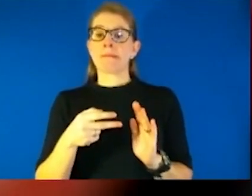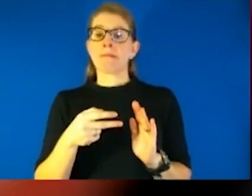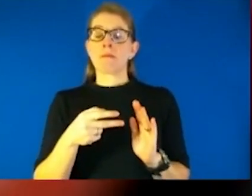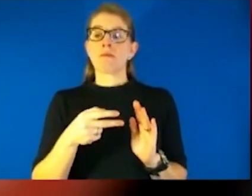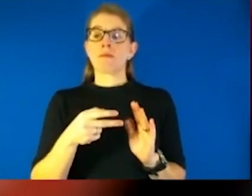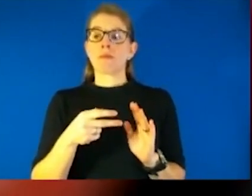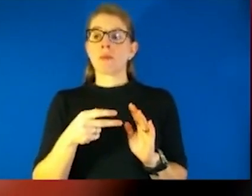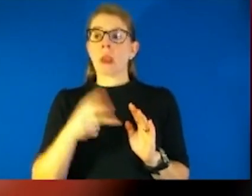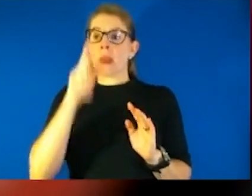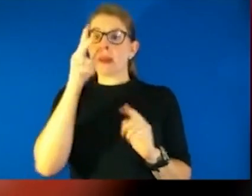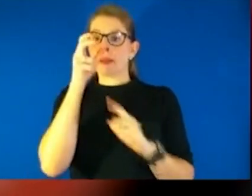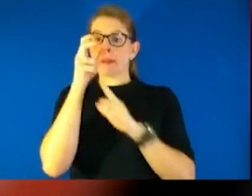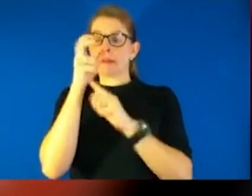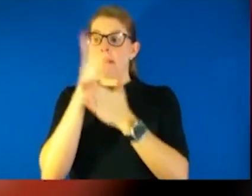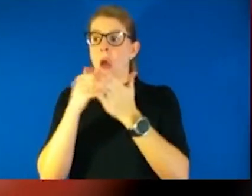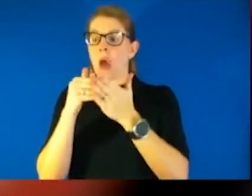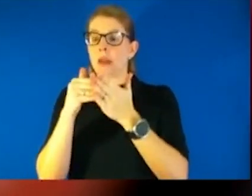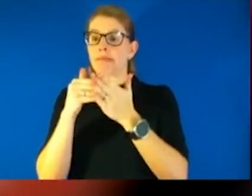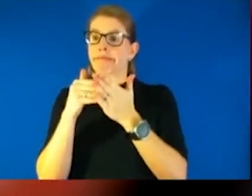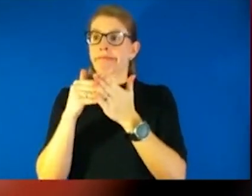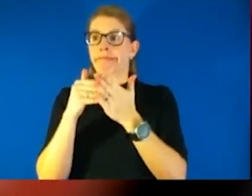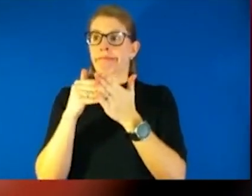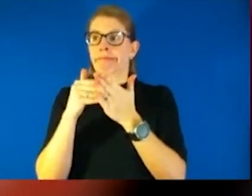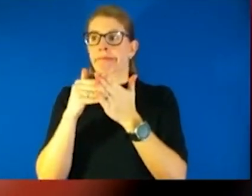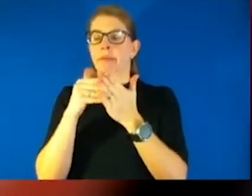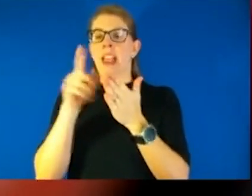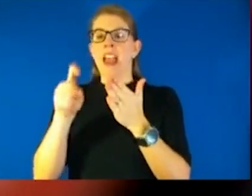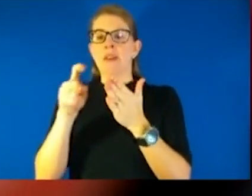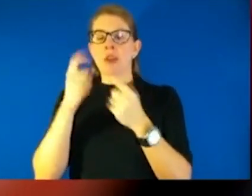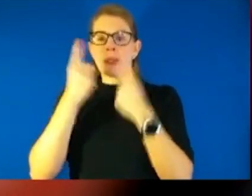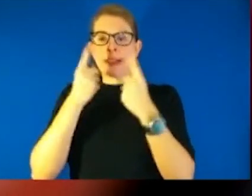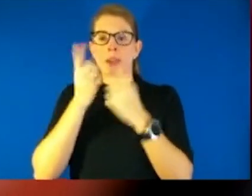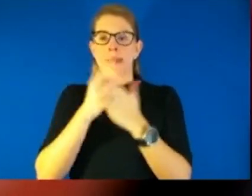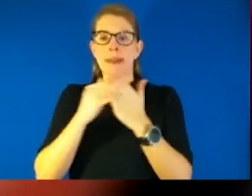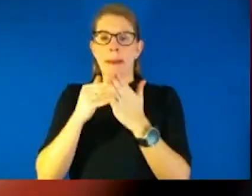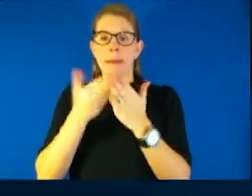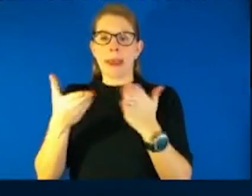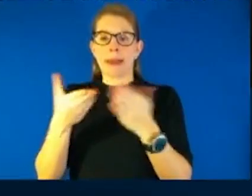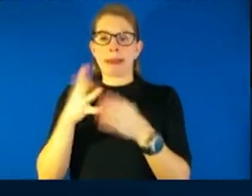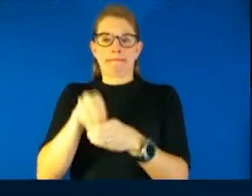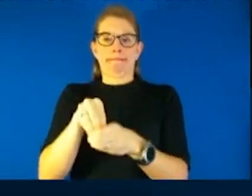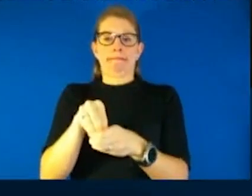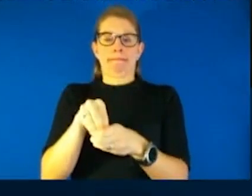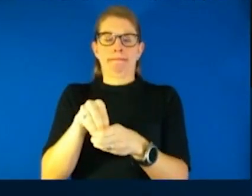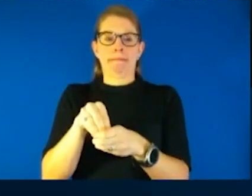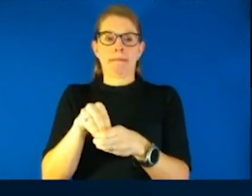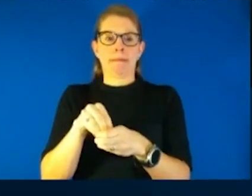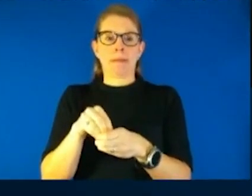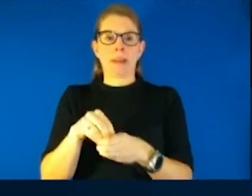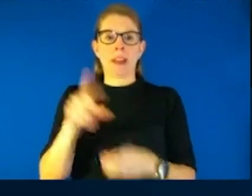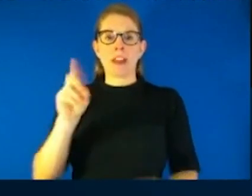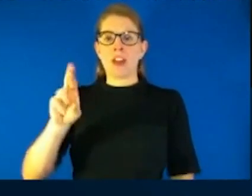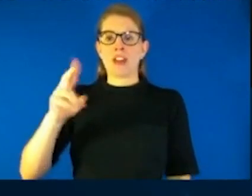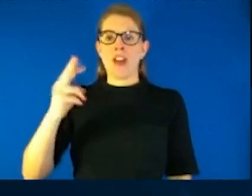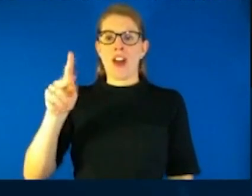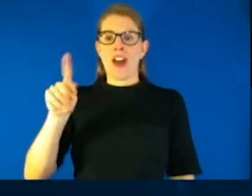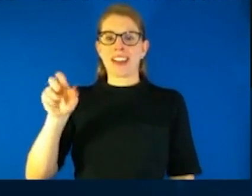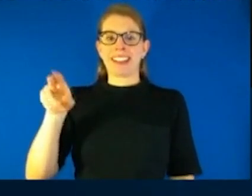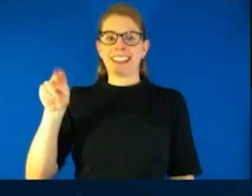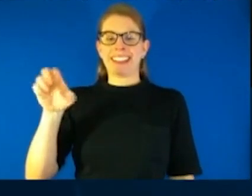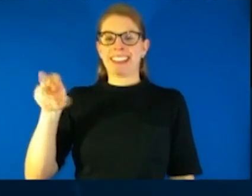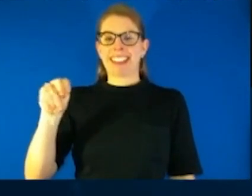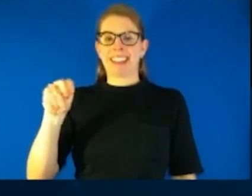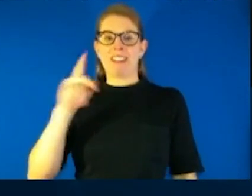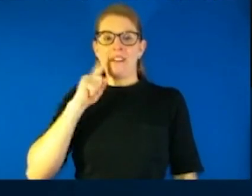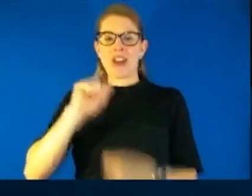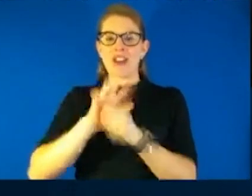we have to take into consideration in some cases. All right, I'm going to bring Dr. Hawkinson in for a couple of COVID questions. You know I'm